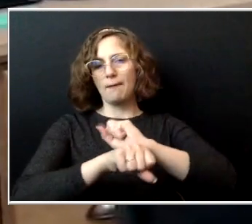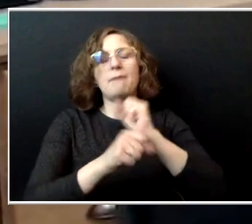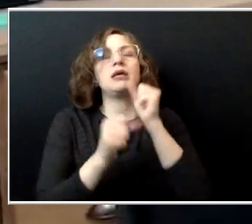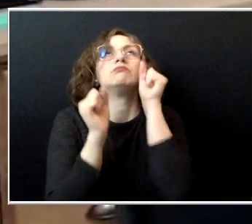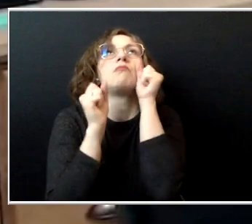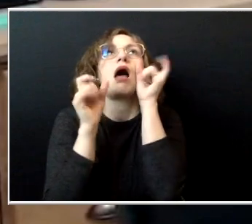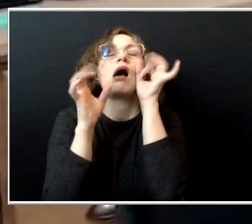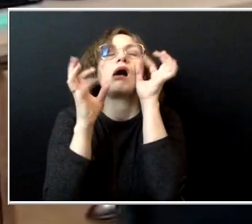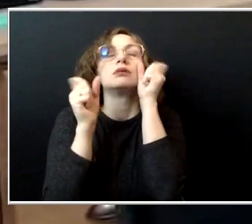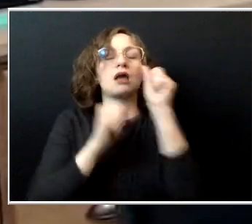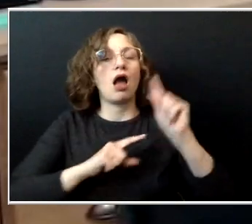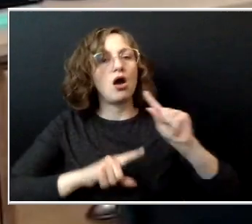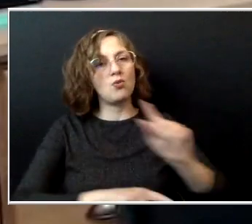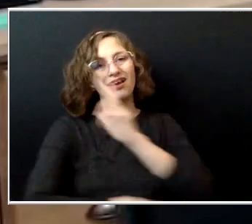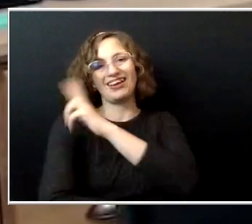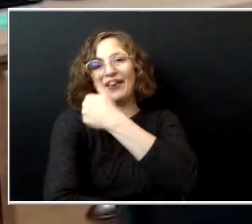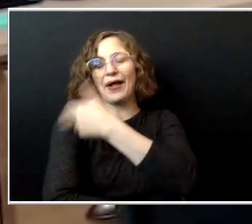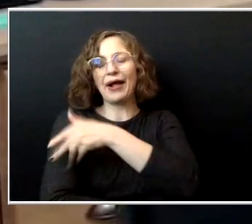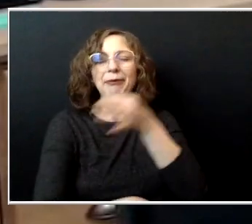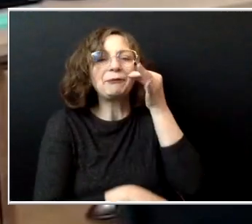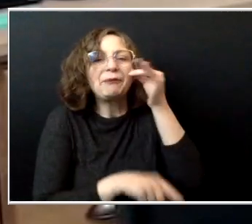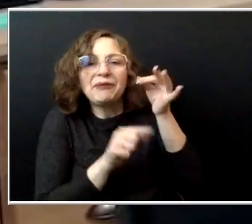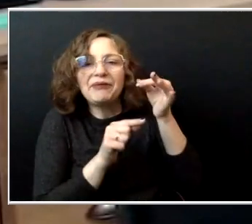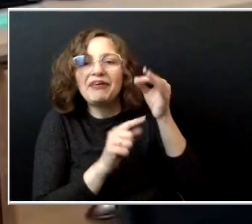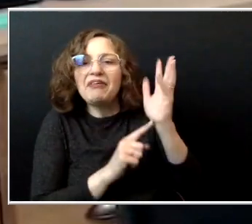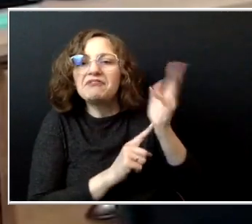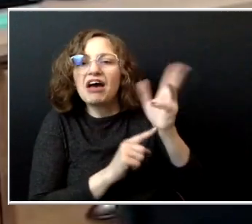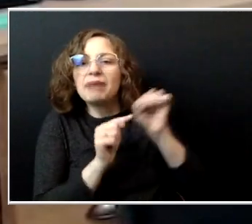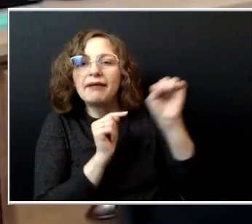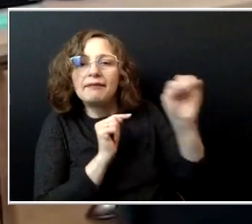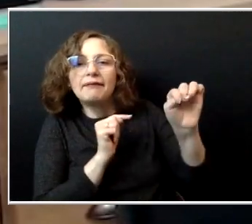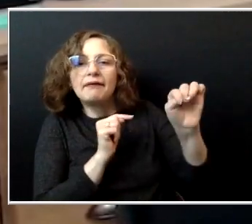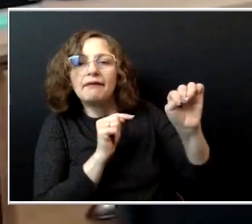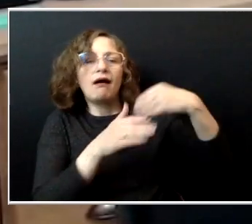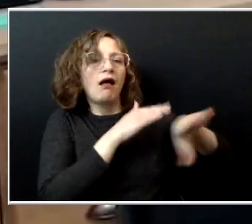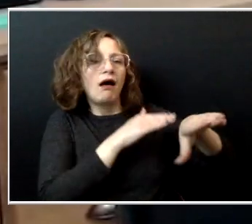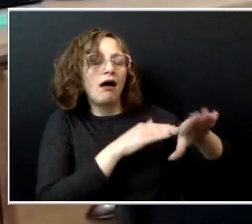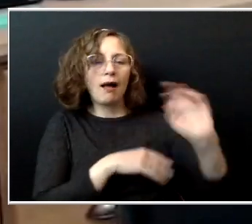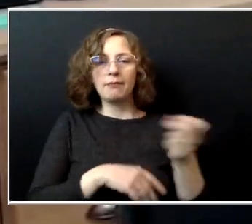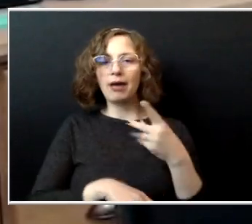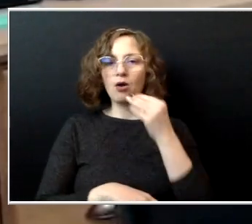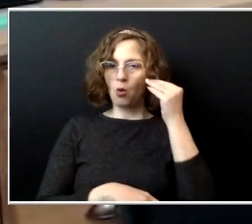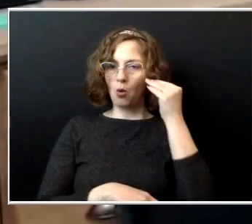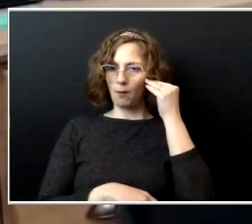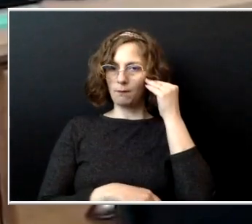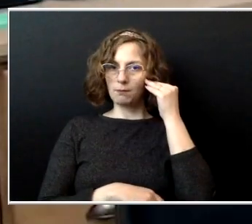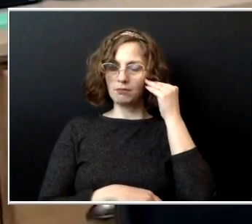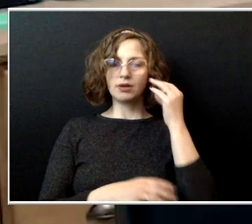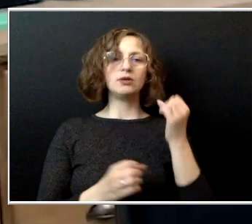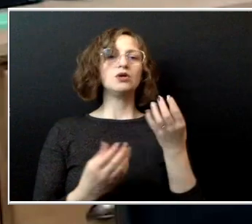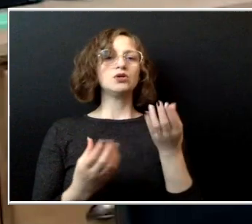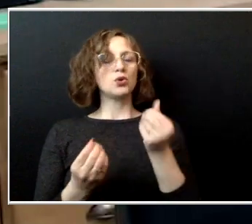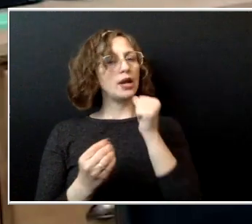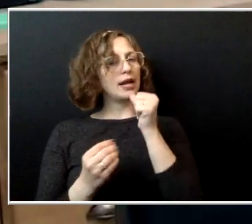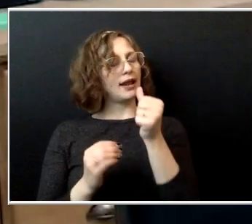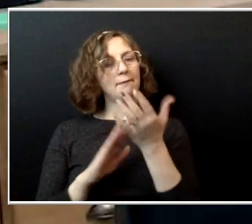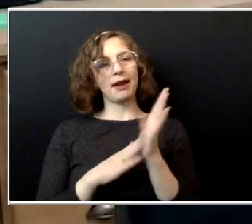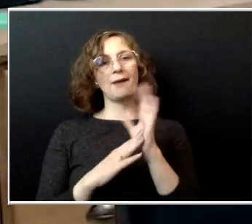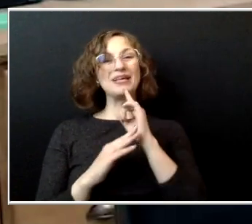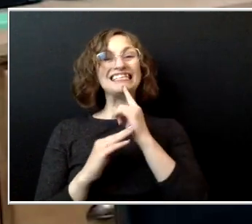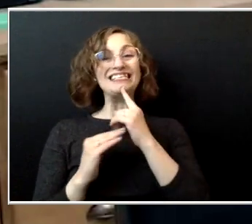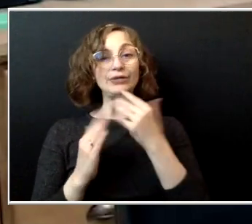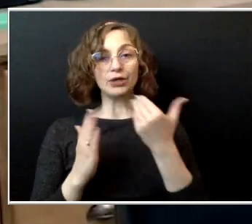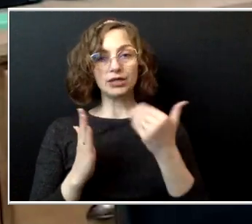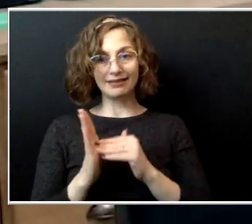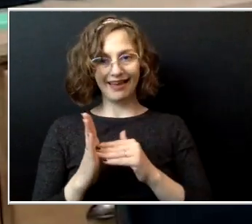to the hospital that was 5 minutes away, delivered the baby, and went home. And so it didn't become really serious again until